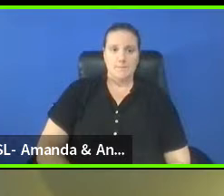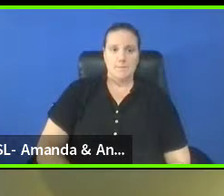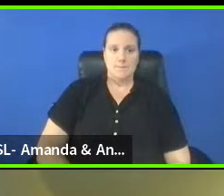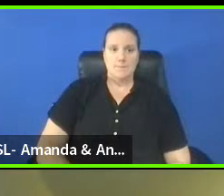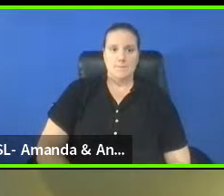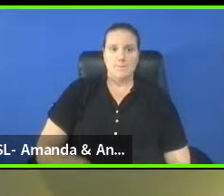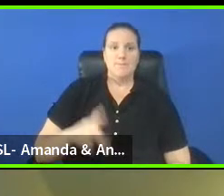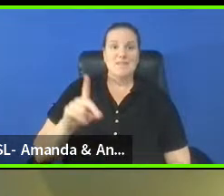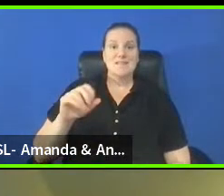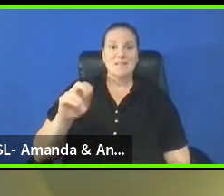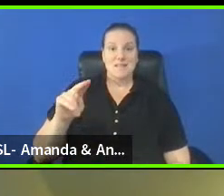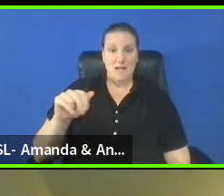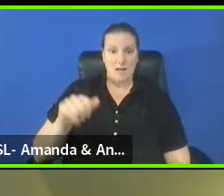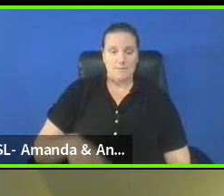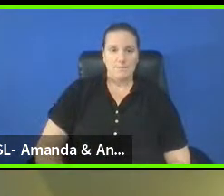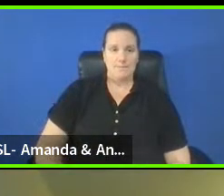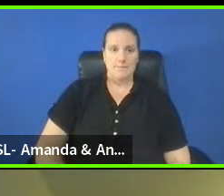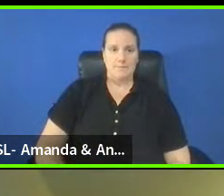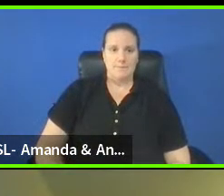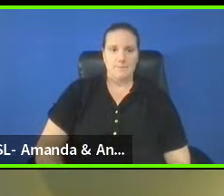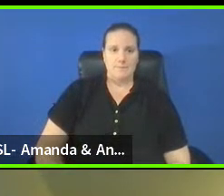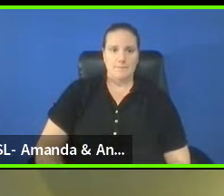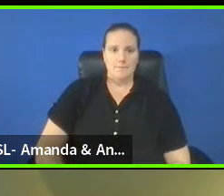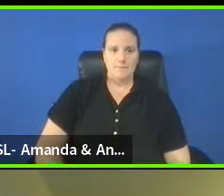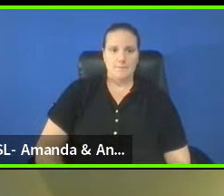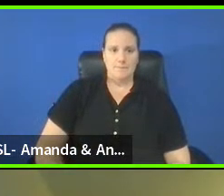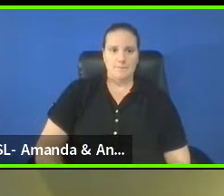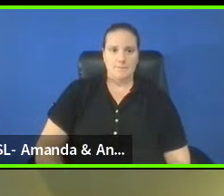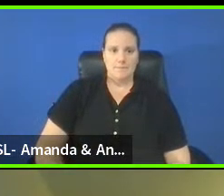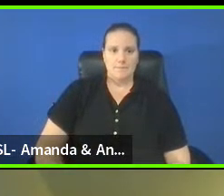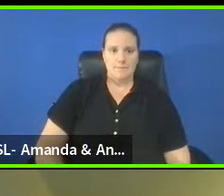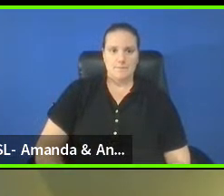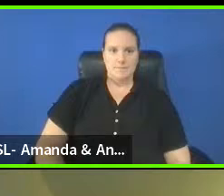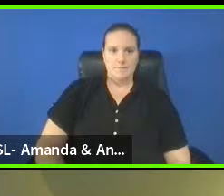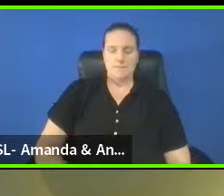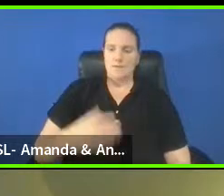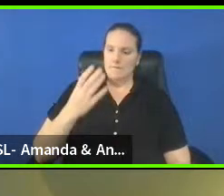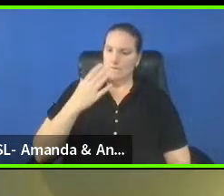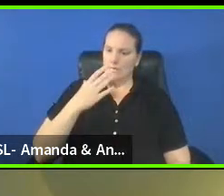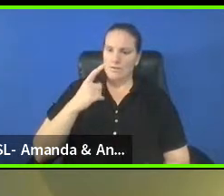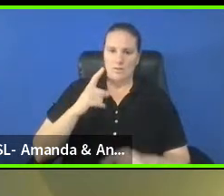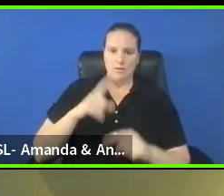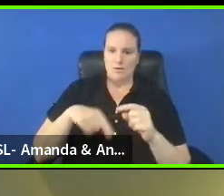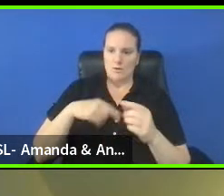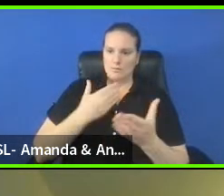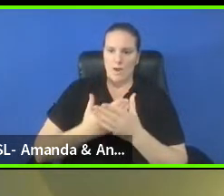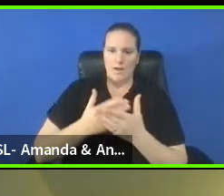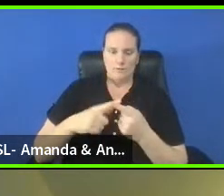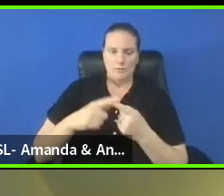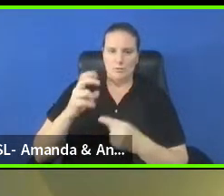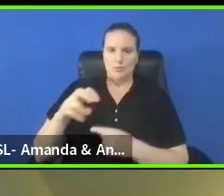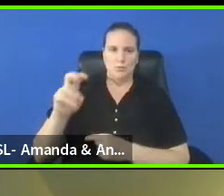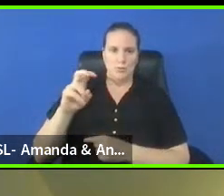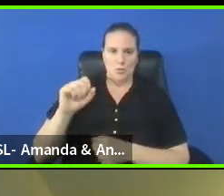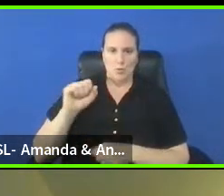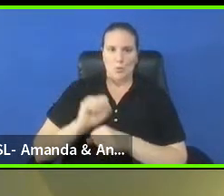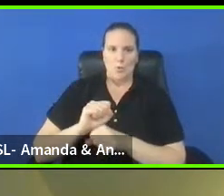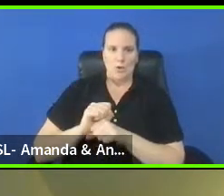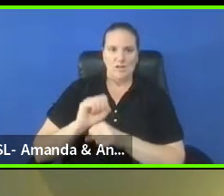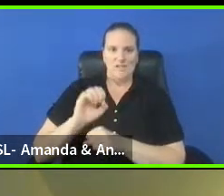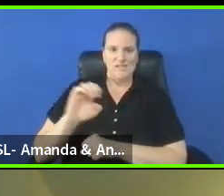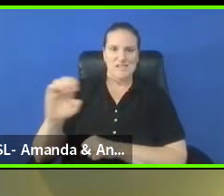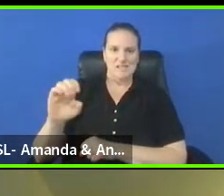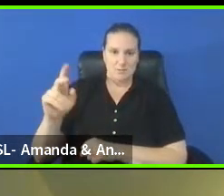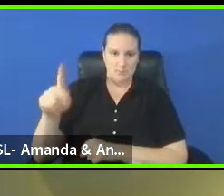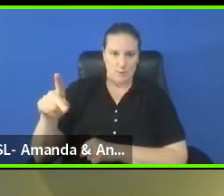Dina. Yeah, I unfortunately couldn't make it to the tour. I work in East Portland,